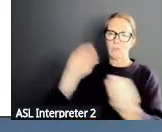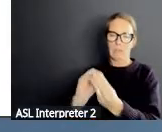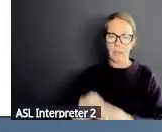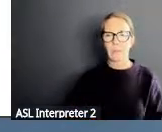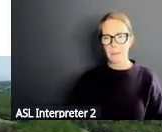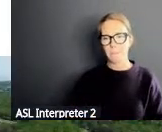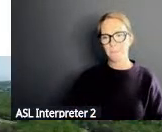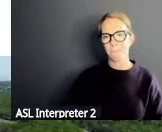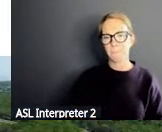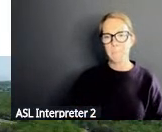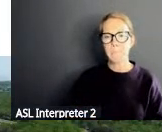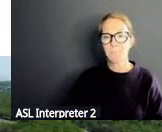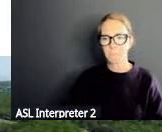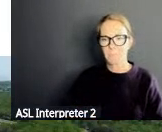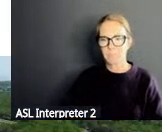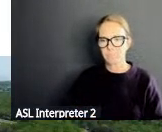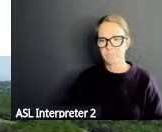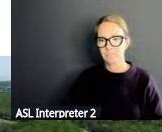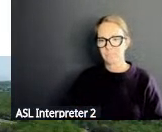please.